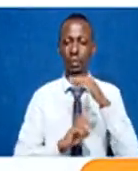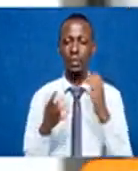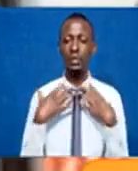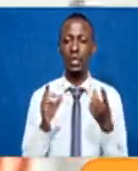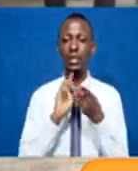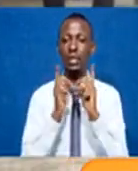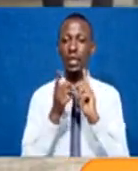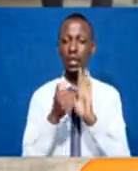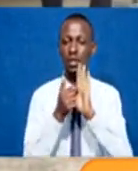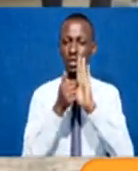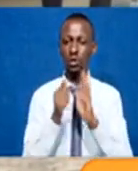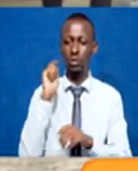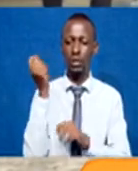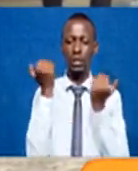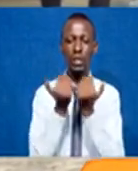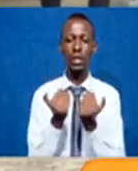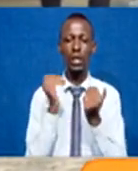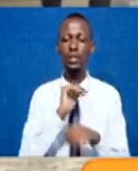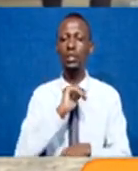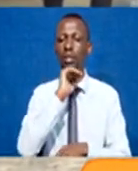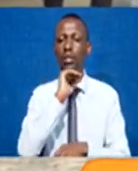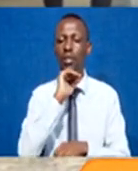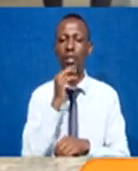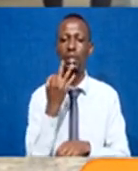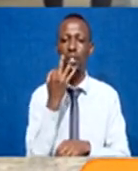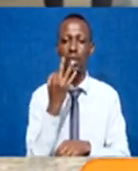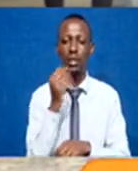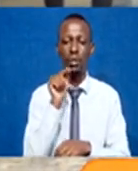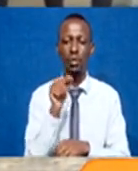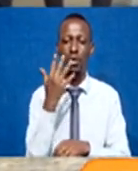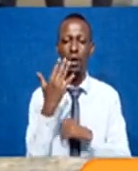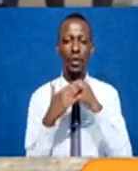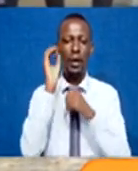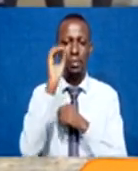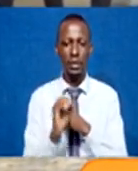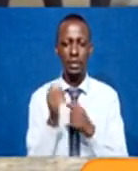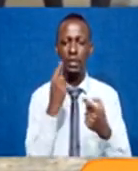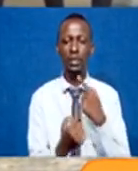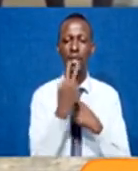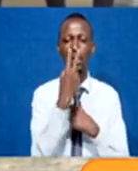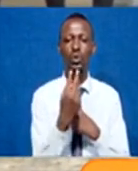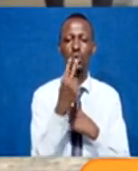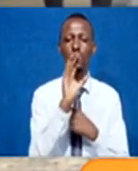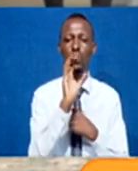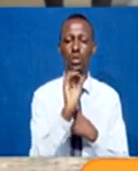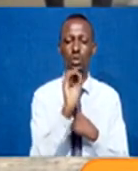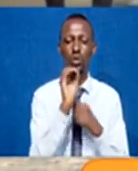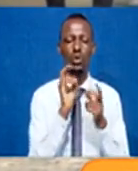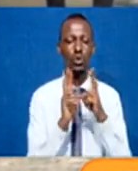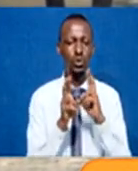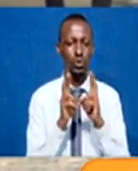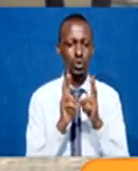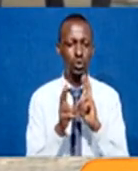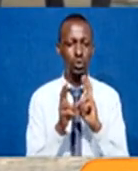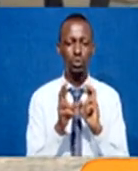Health indicating that Kenya's child mortality rate stood at 3.59% in 2022, researchers are hoping that the